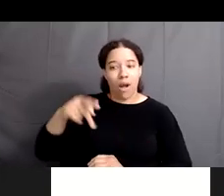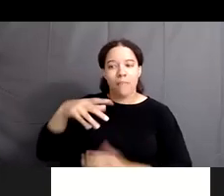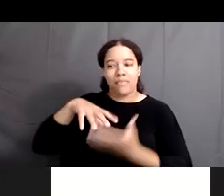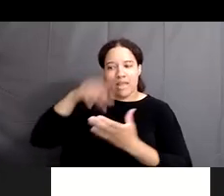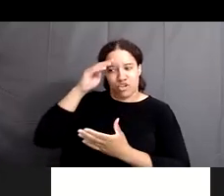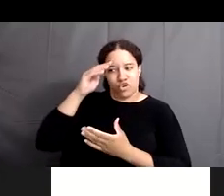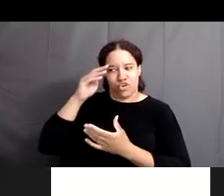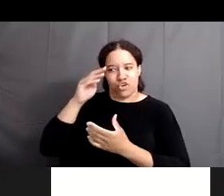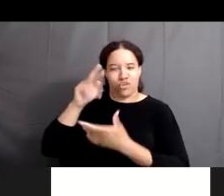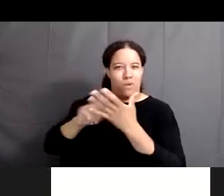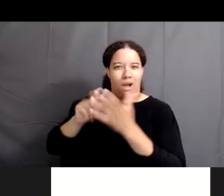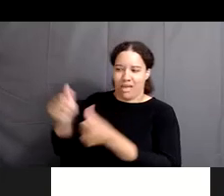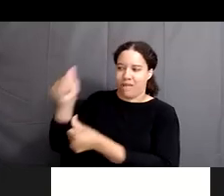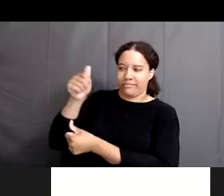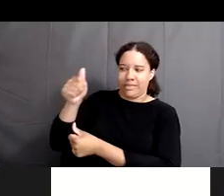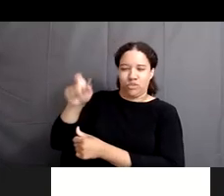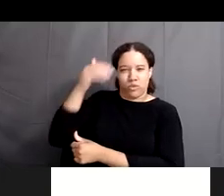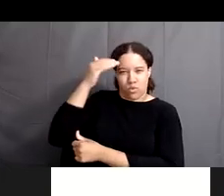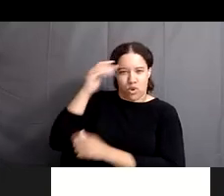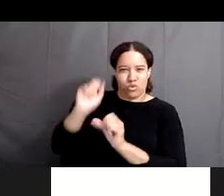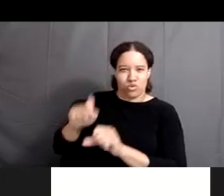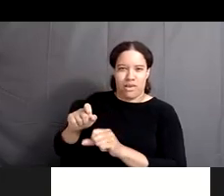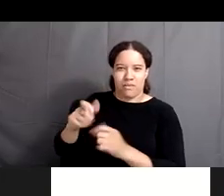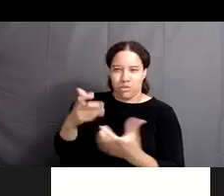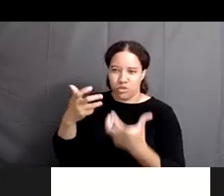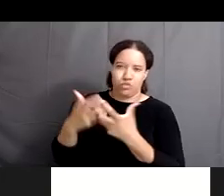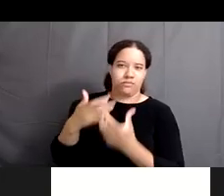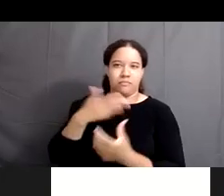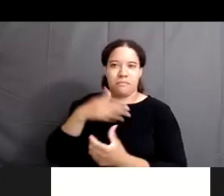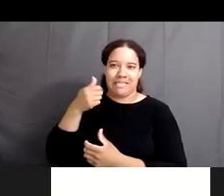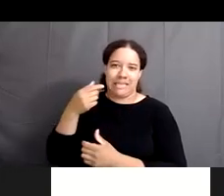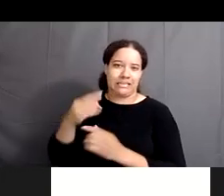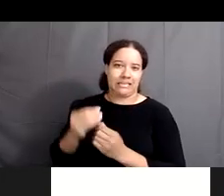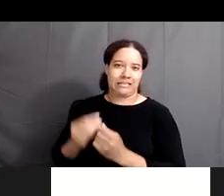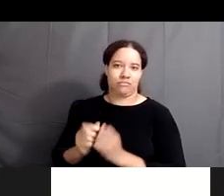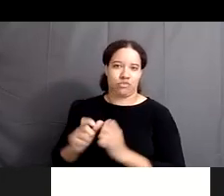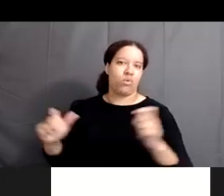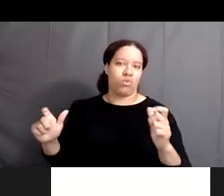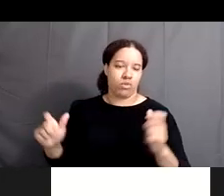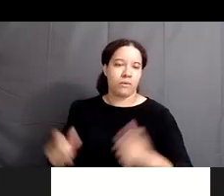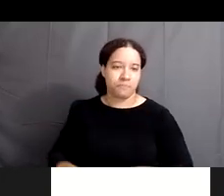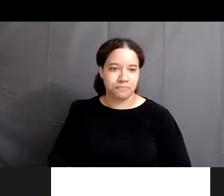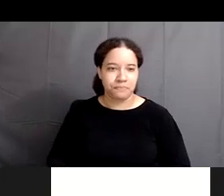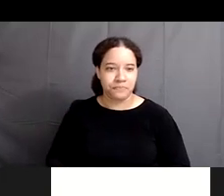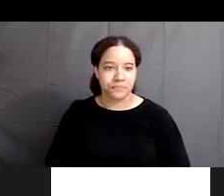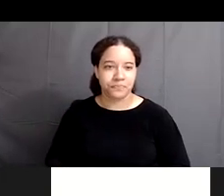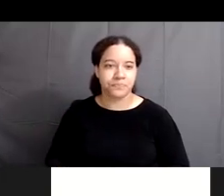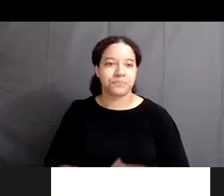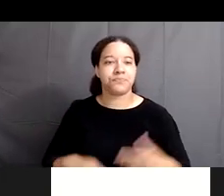And again, the flexibility of this business model allows for a lot of innovation. One of the things